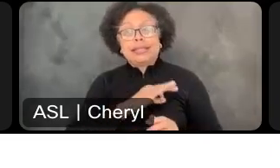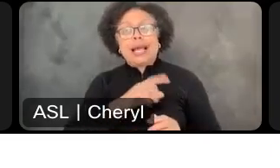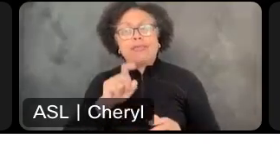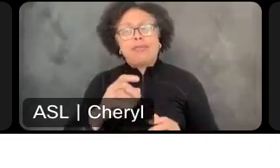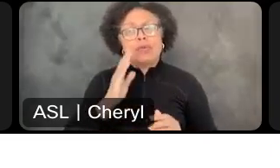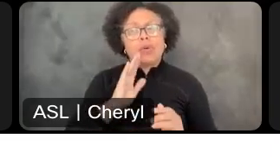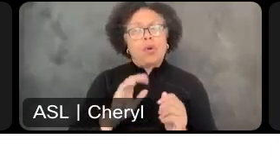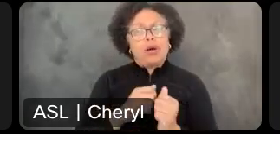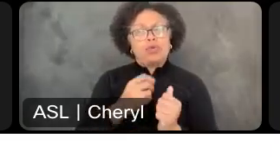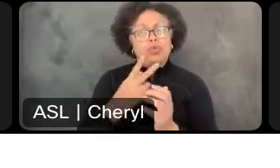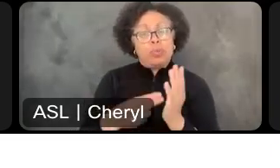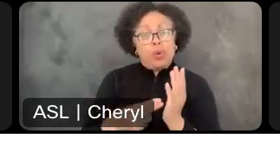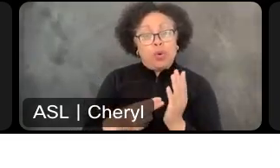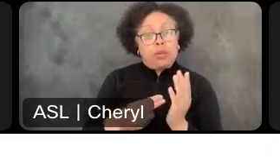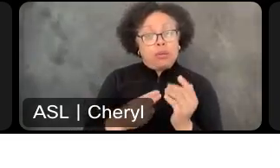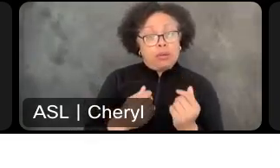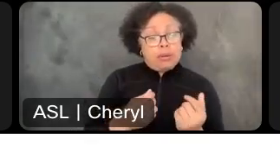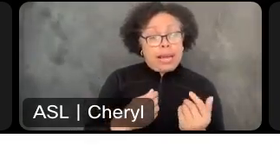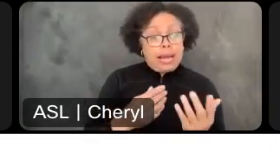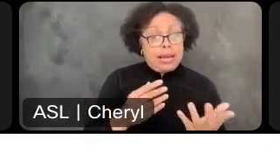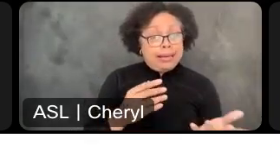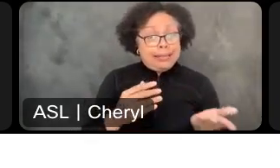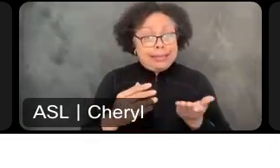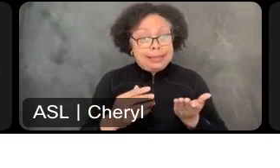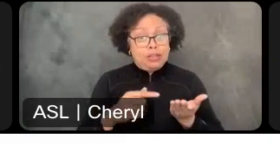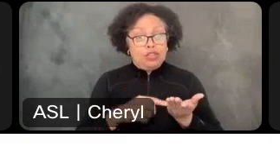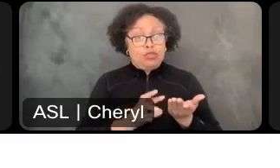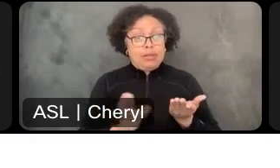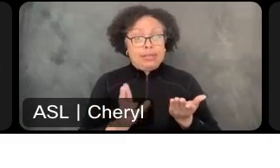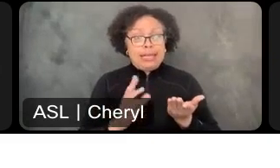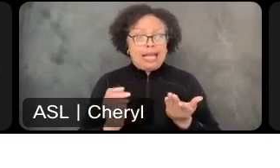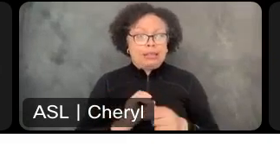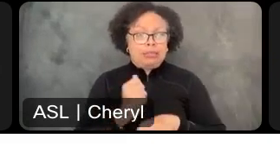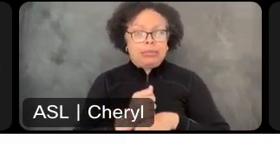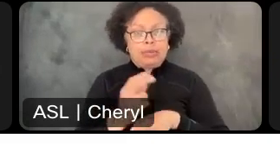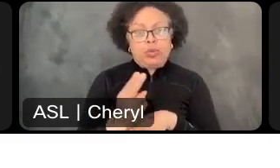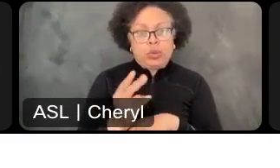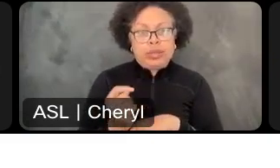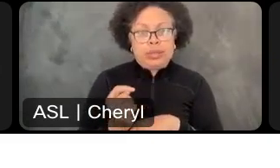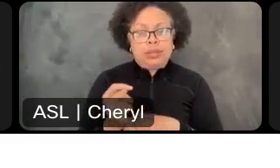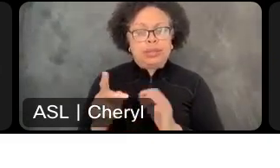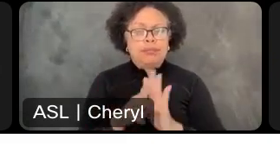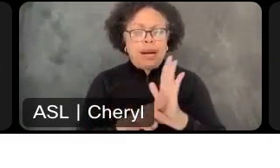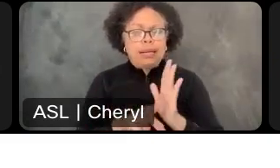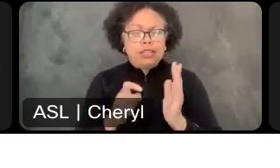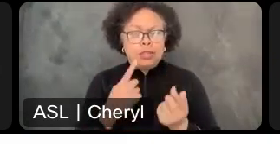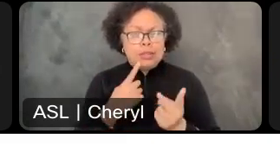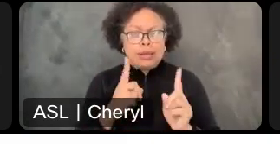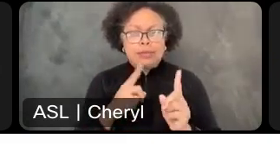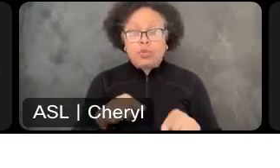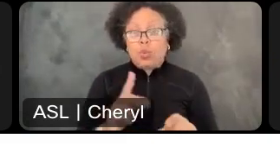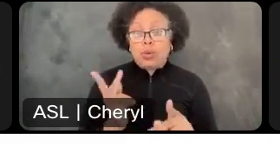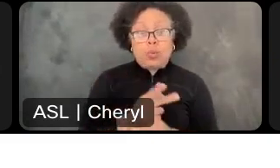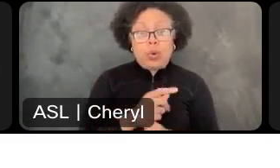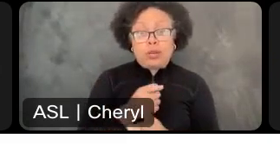both access and implement them. Policies should be effective in worst case